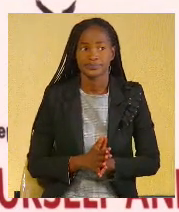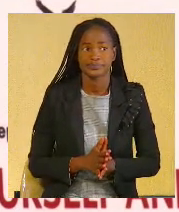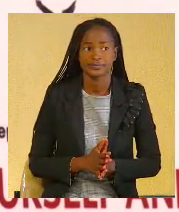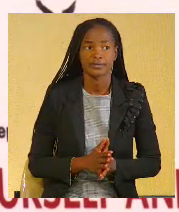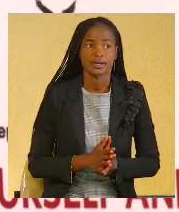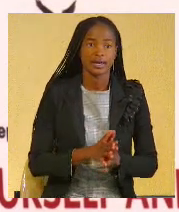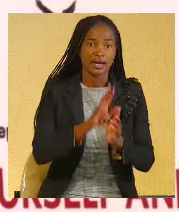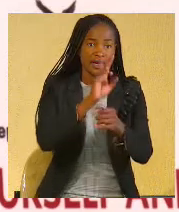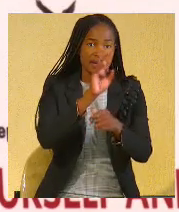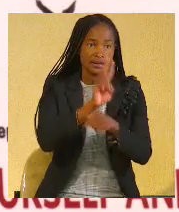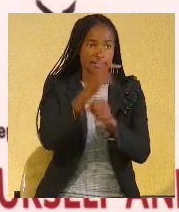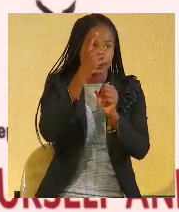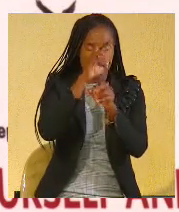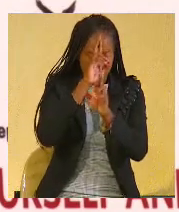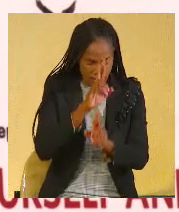Deputy Minister,